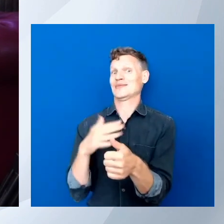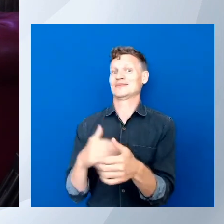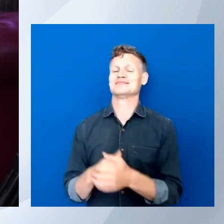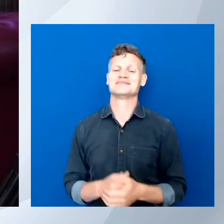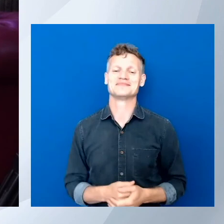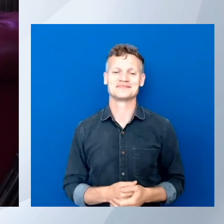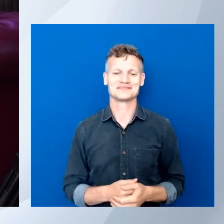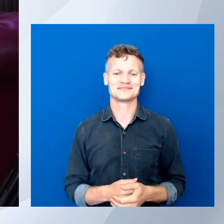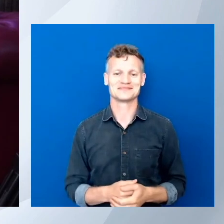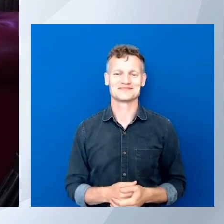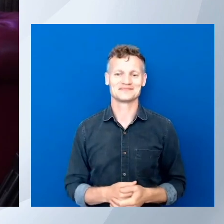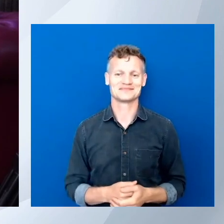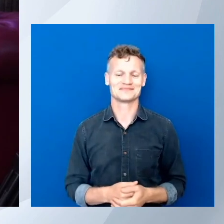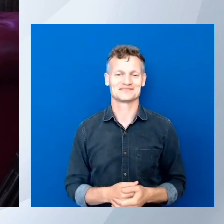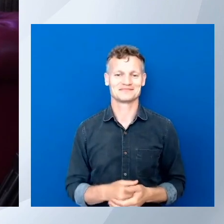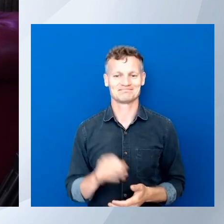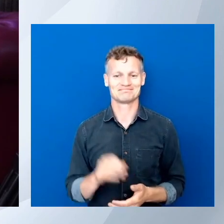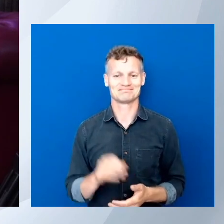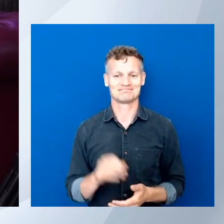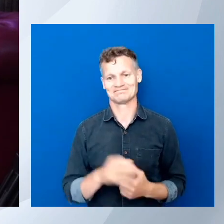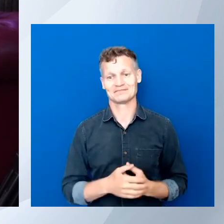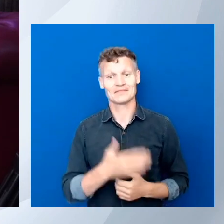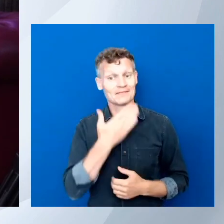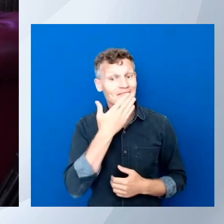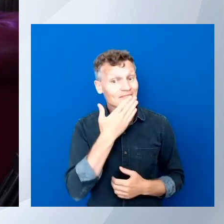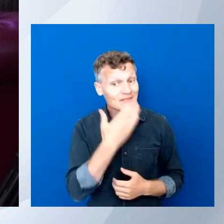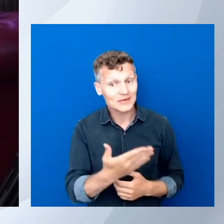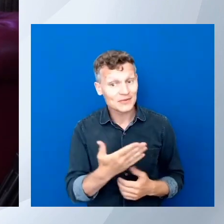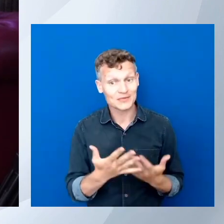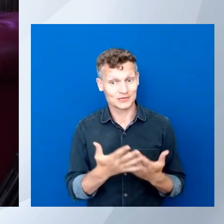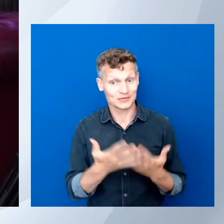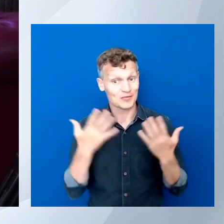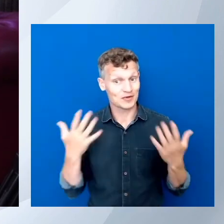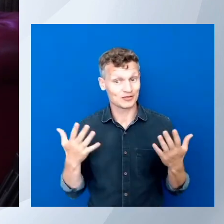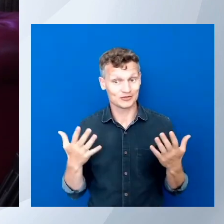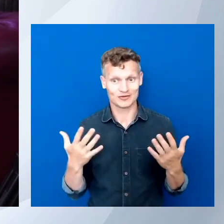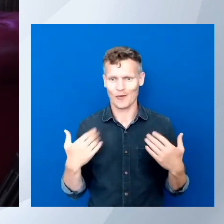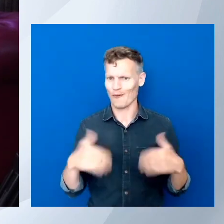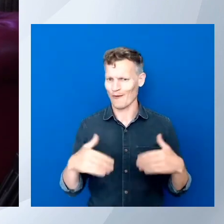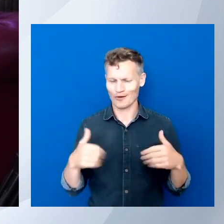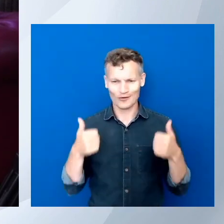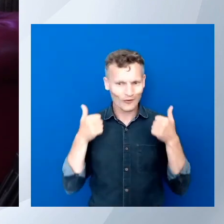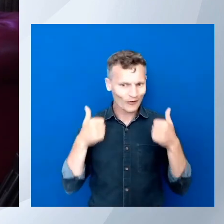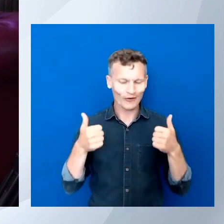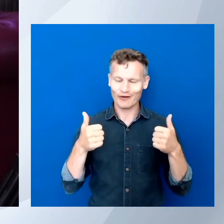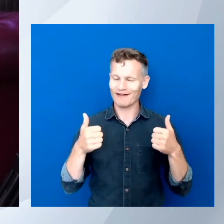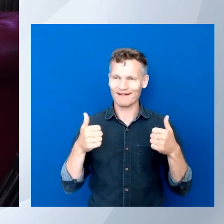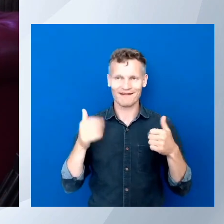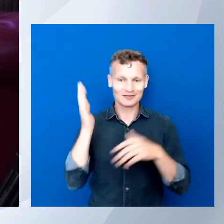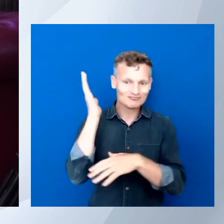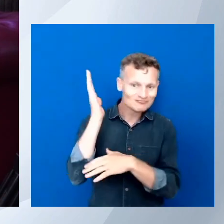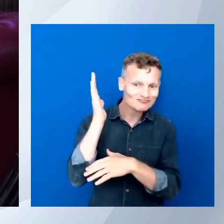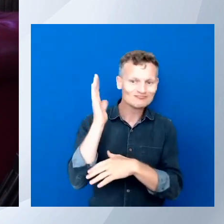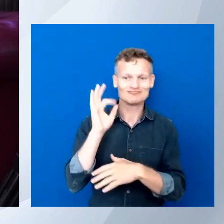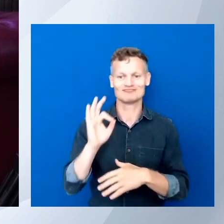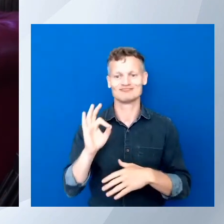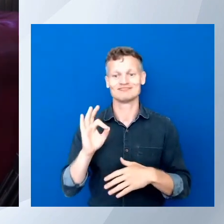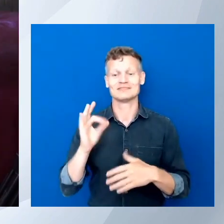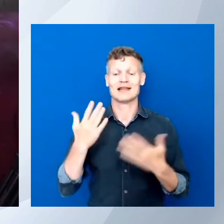Cool. Thank you very much. Yeah, Awesome welcome. session. Yeah. So our next session will